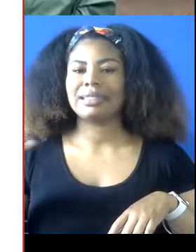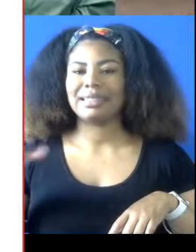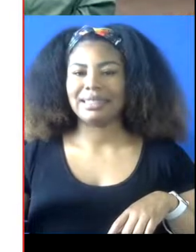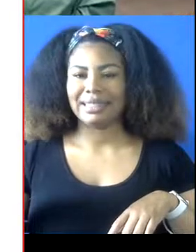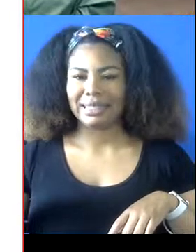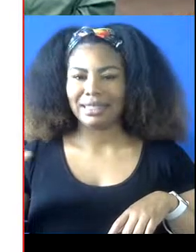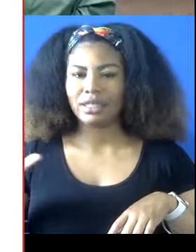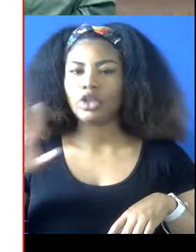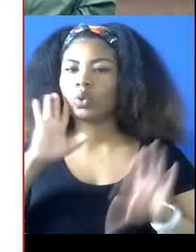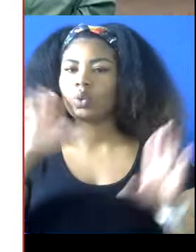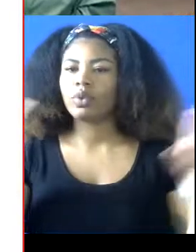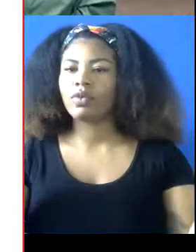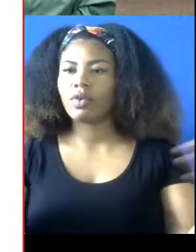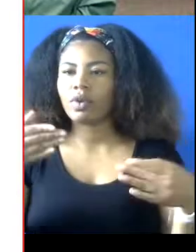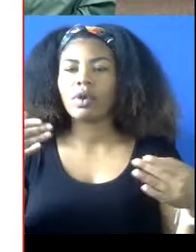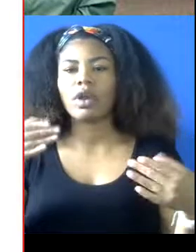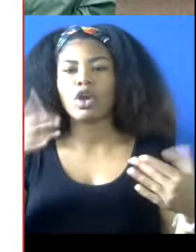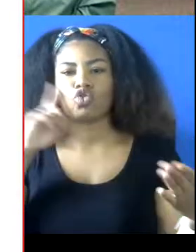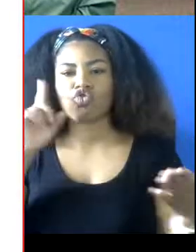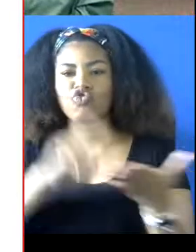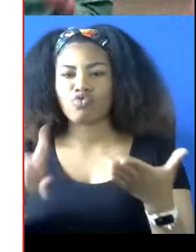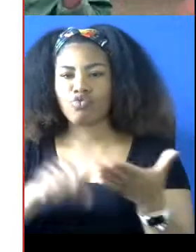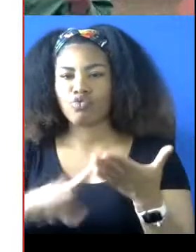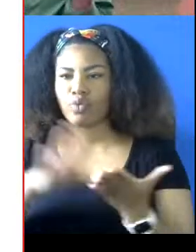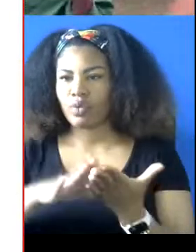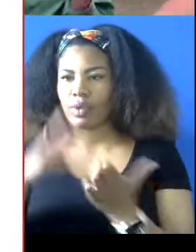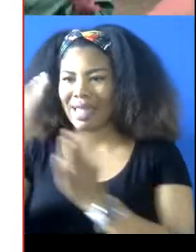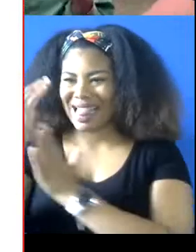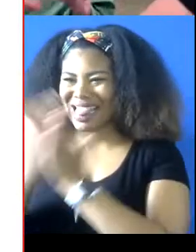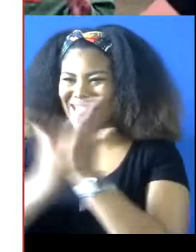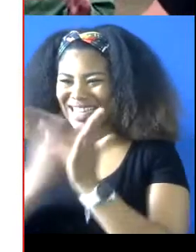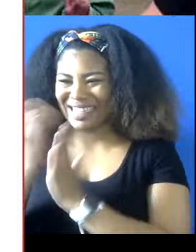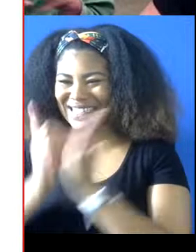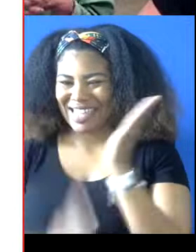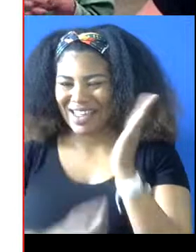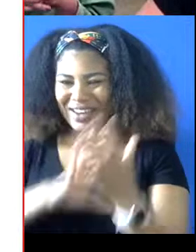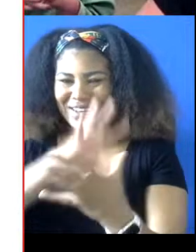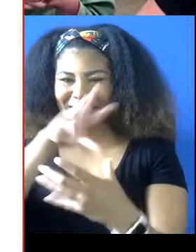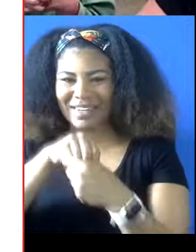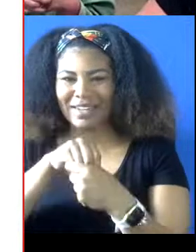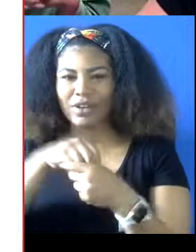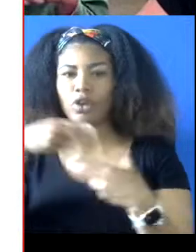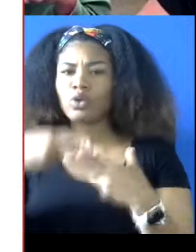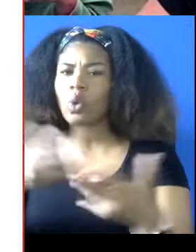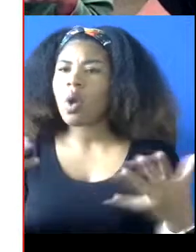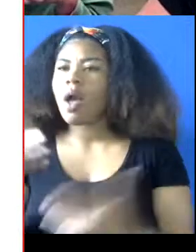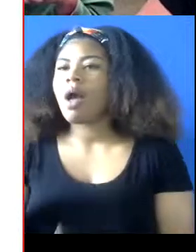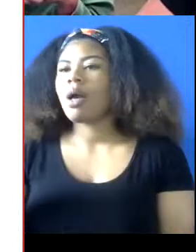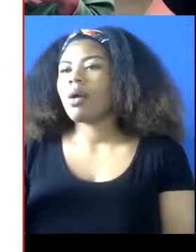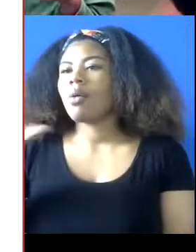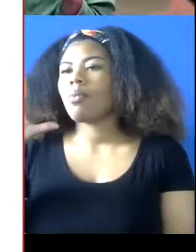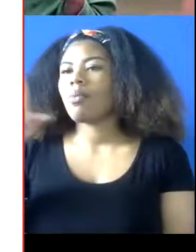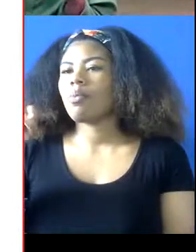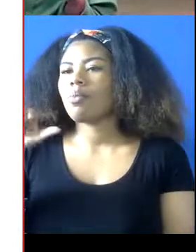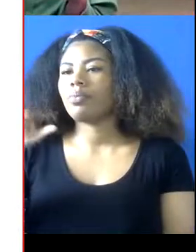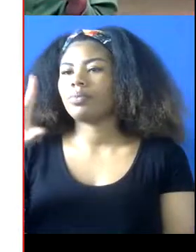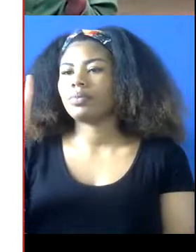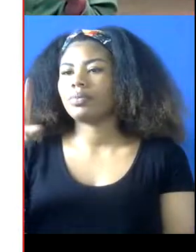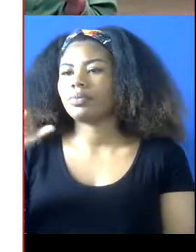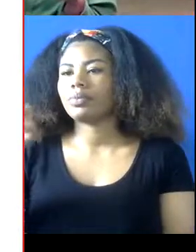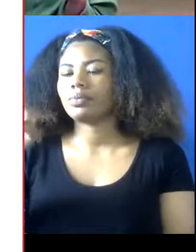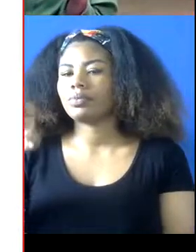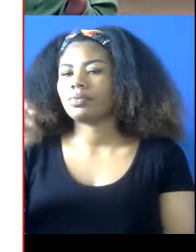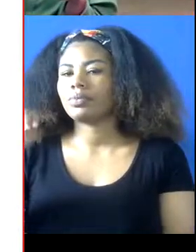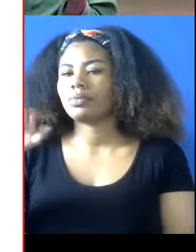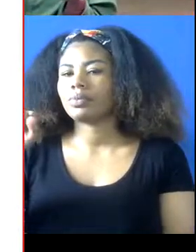that we focus on in the research in lesson design and implementing in lesson design is multidimensional design. So this graphic,